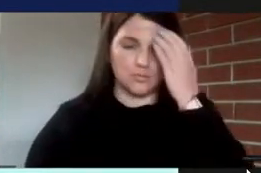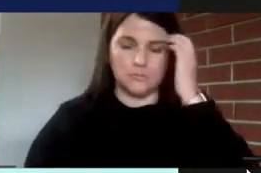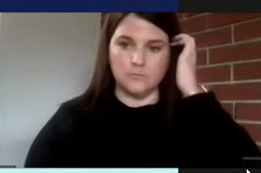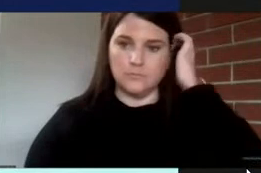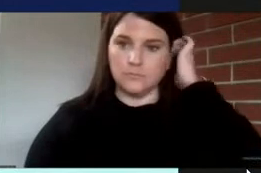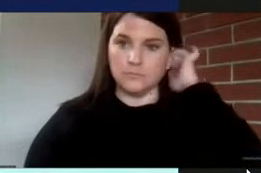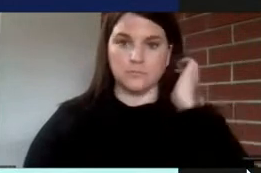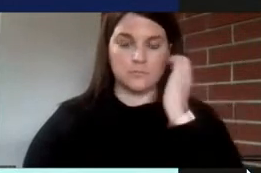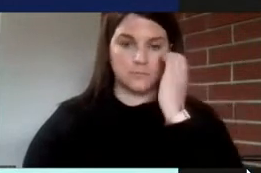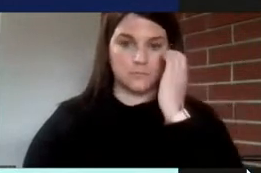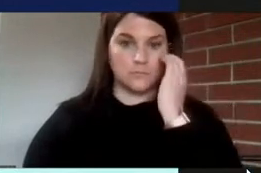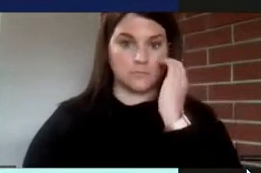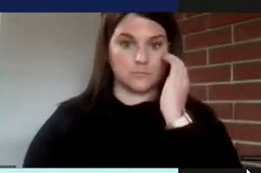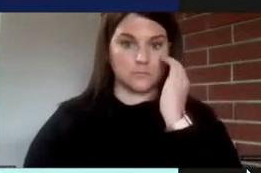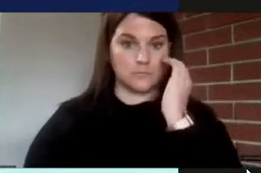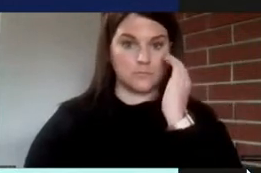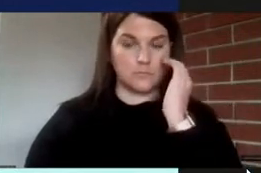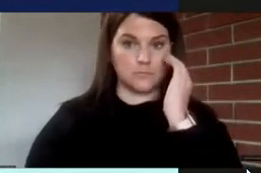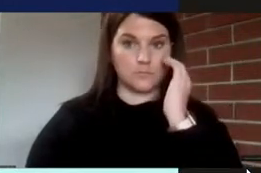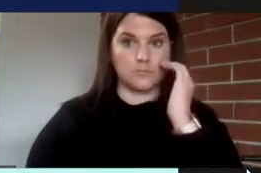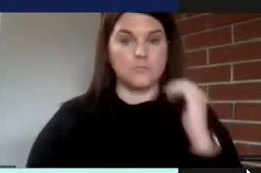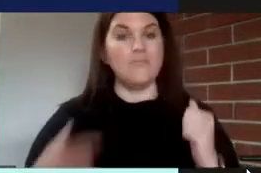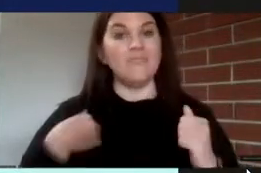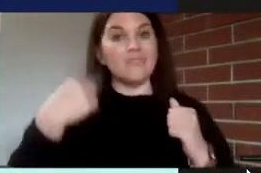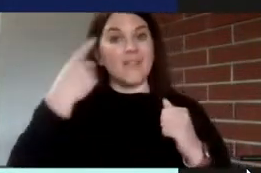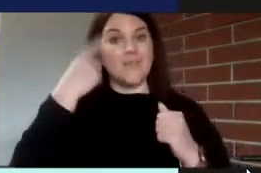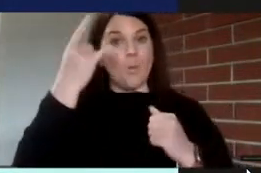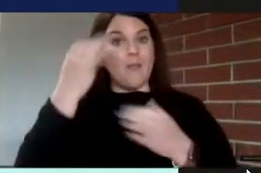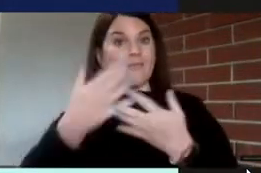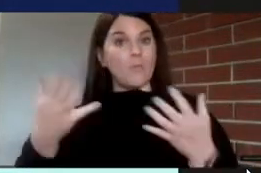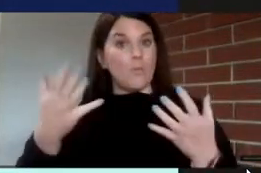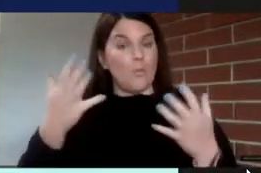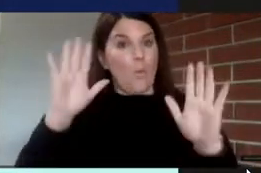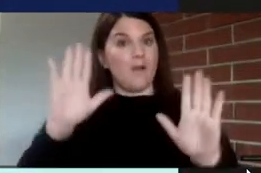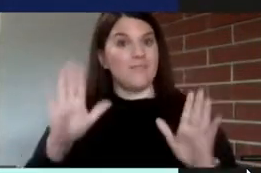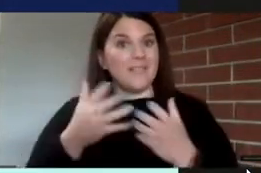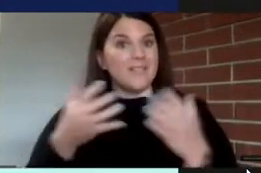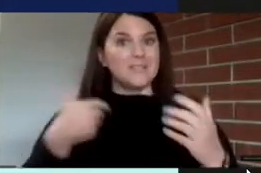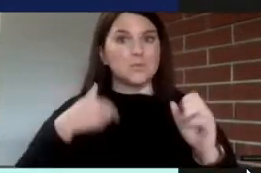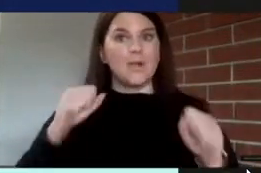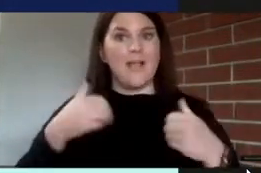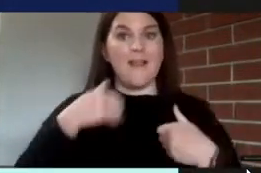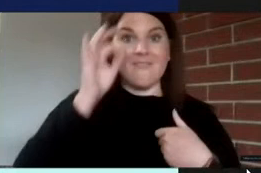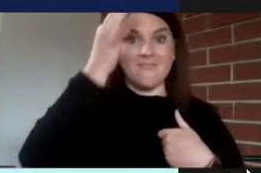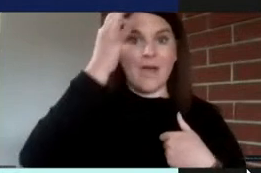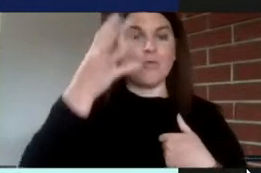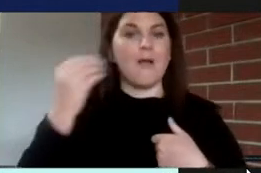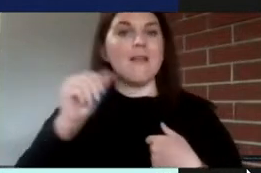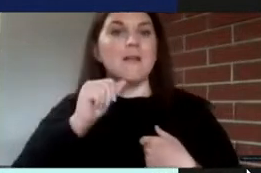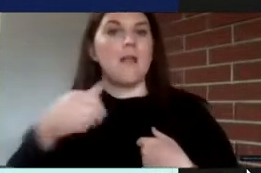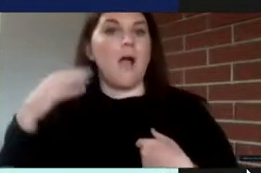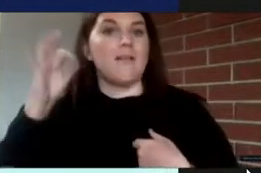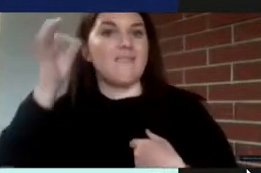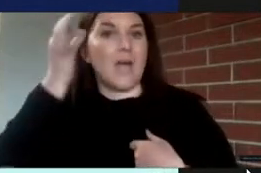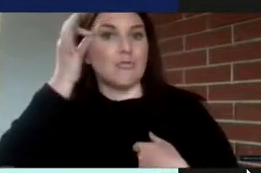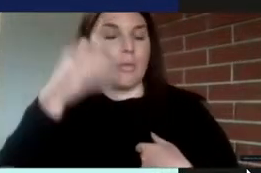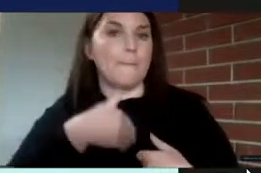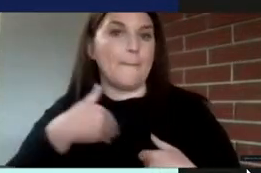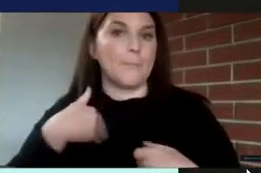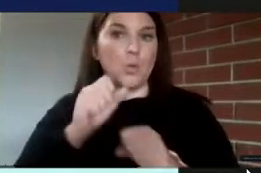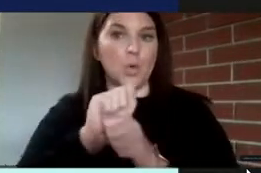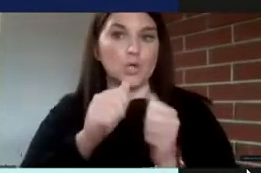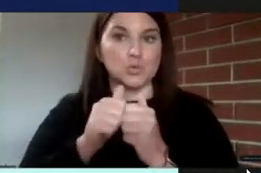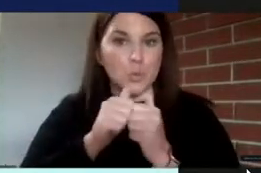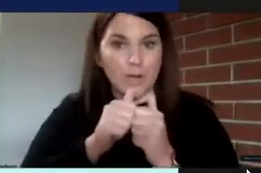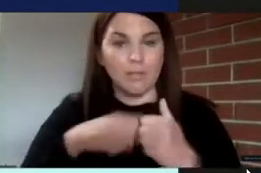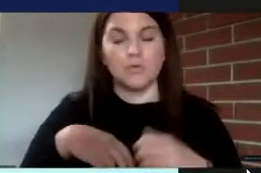one of the wonderful things I think about this task force is that we are able to have both federal and non-federal members working together so closely in